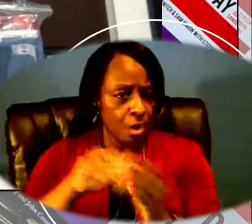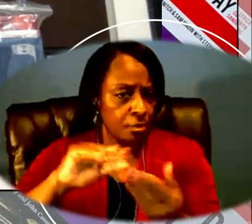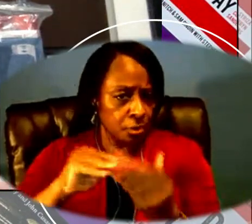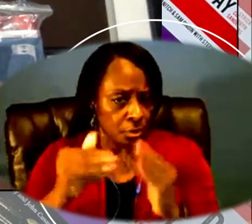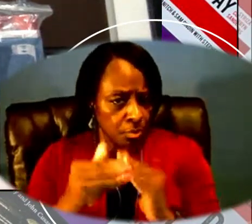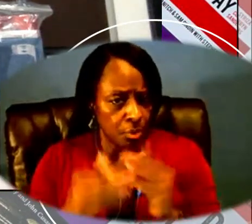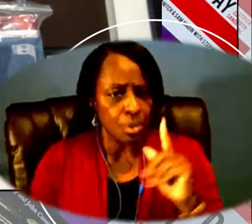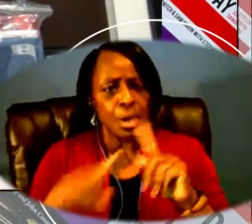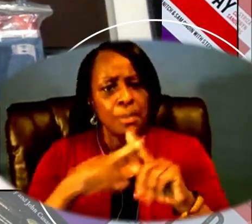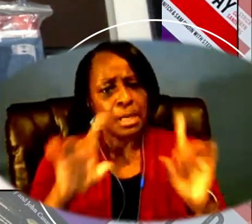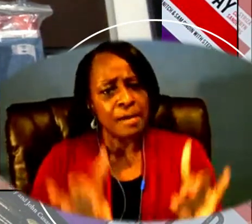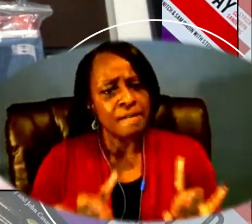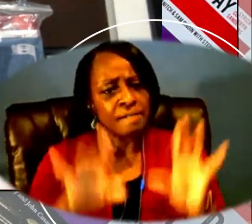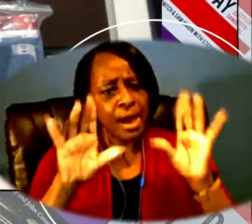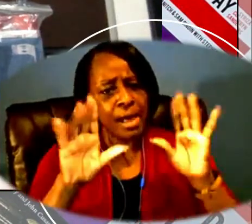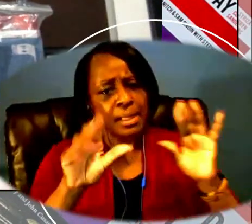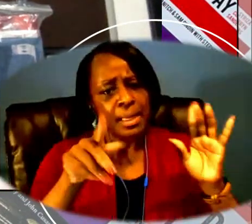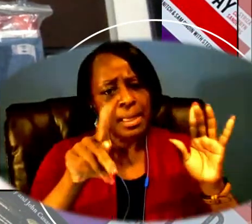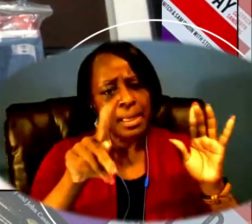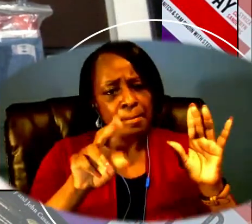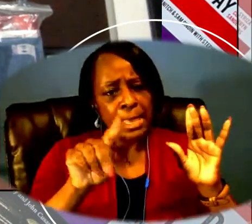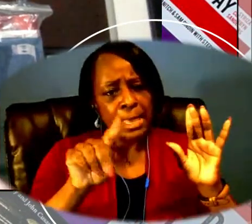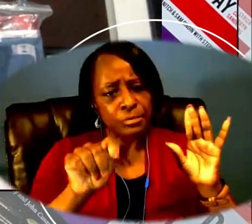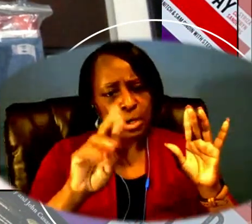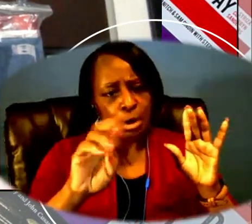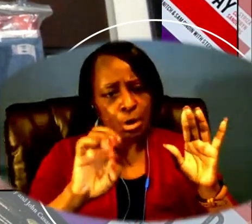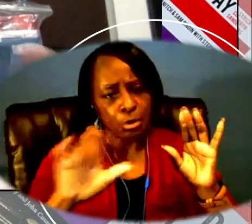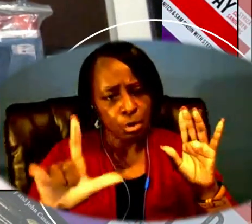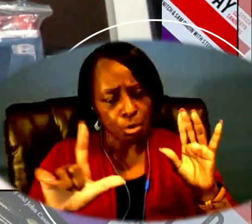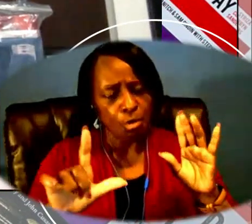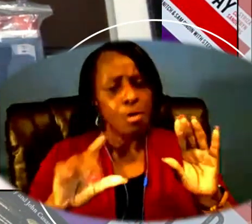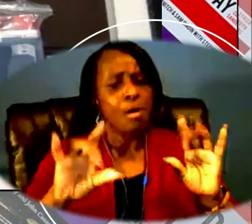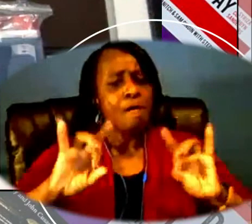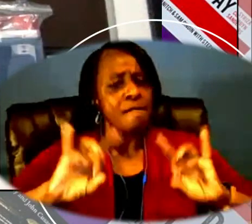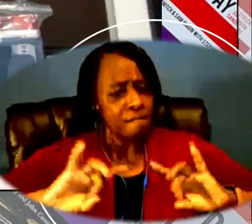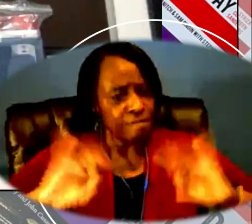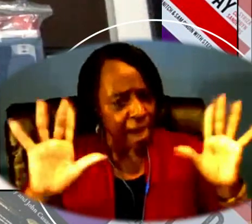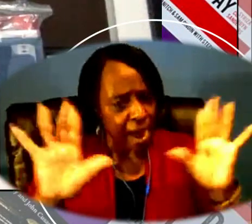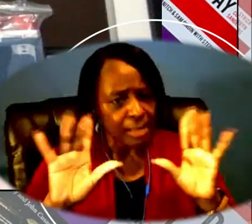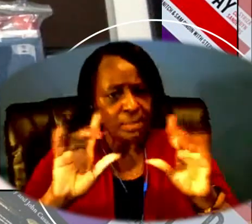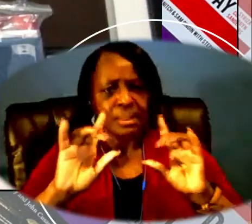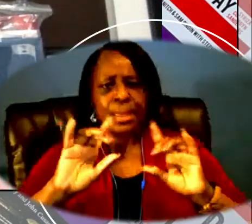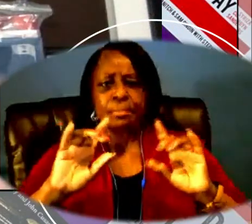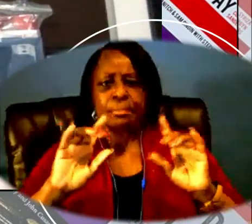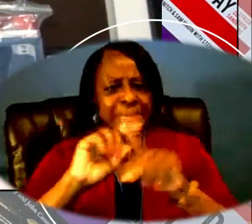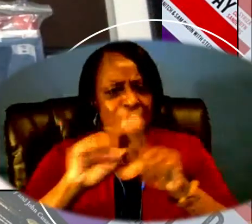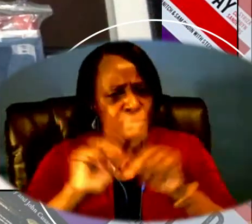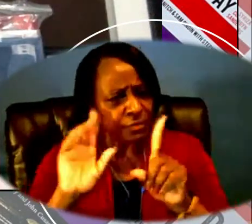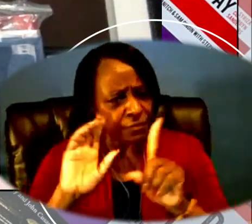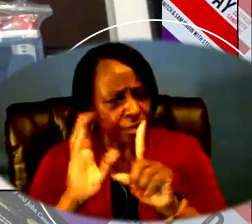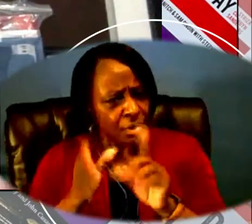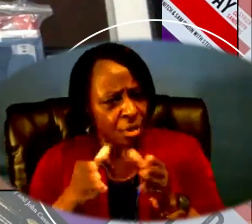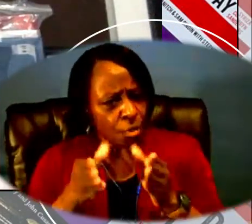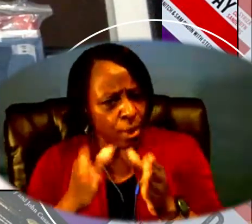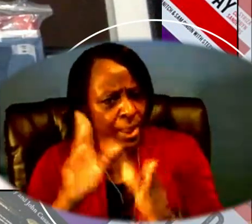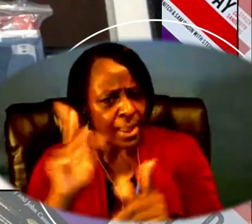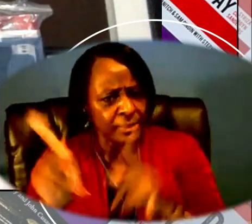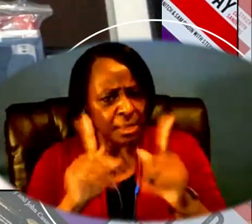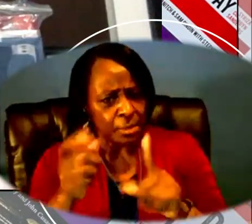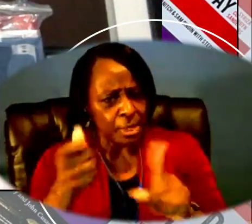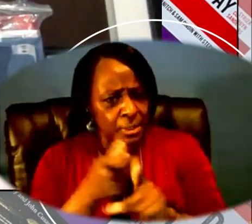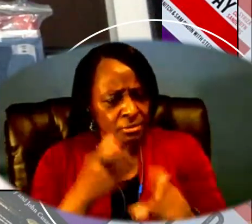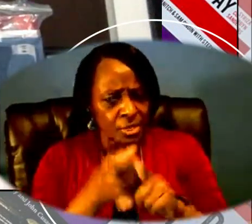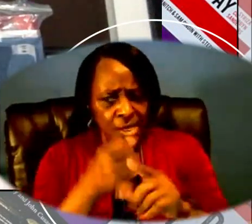violence, patriarchal violence, and then also just understanding the many devastating ways that someone can end up in